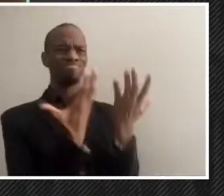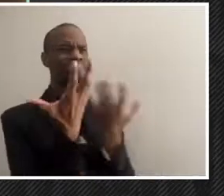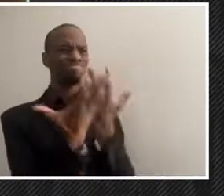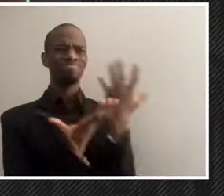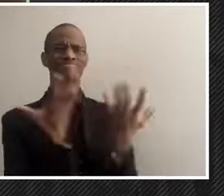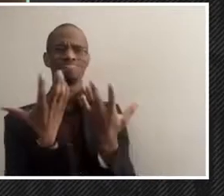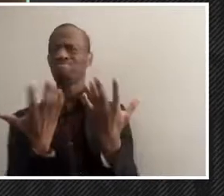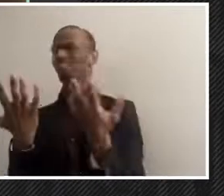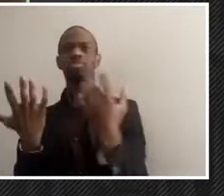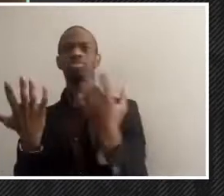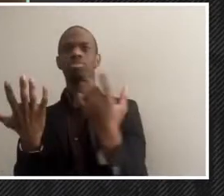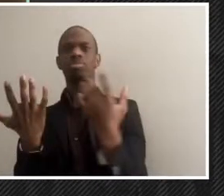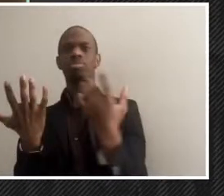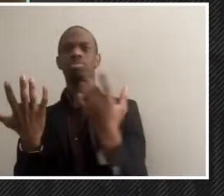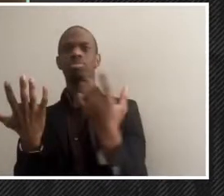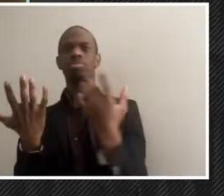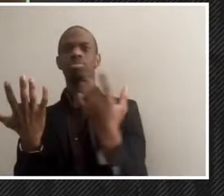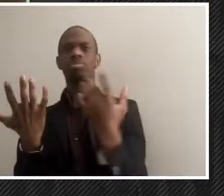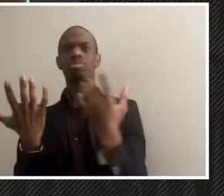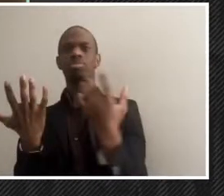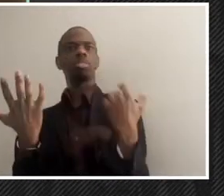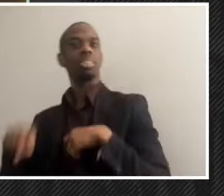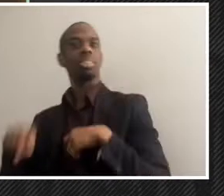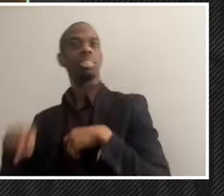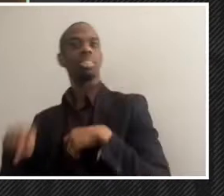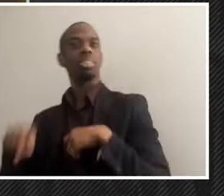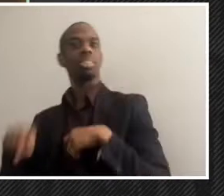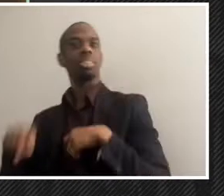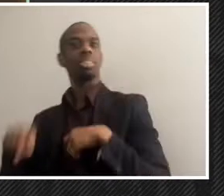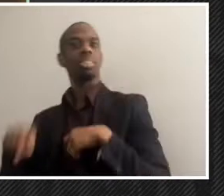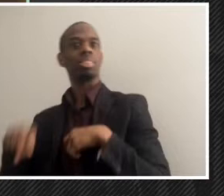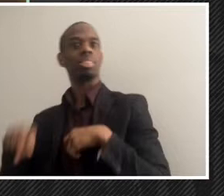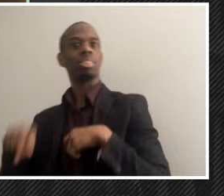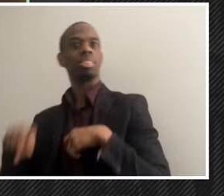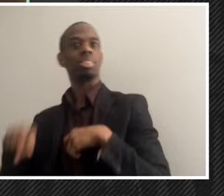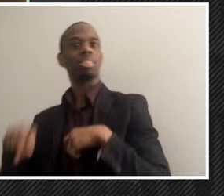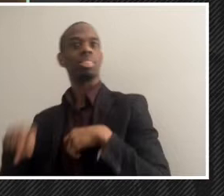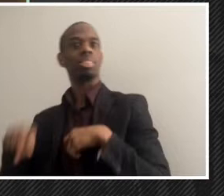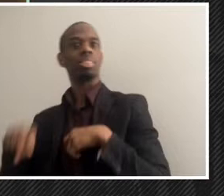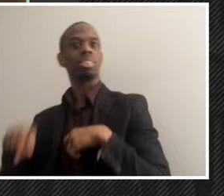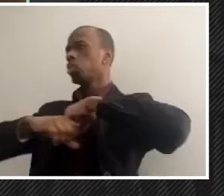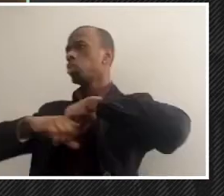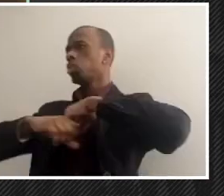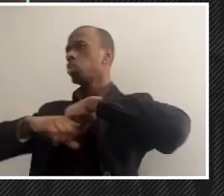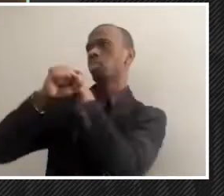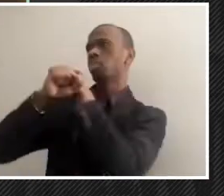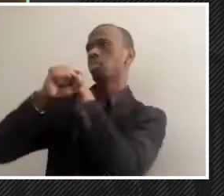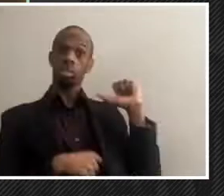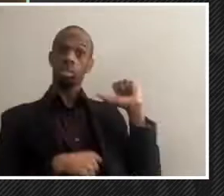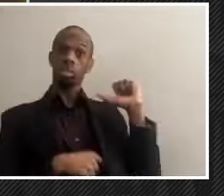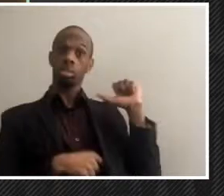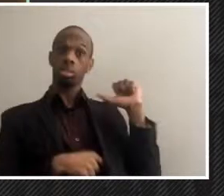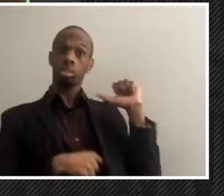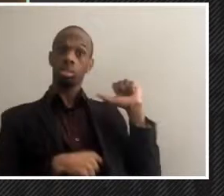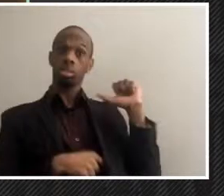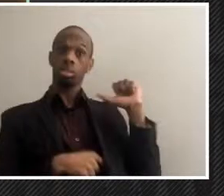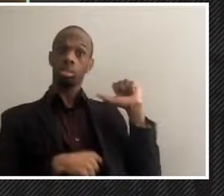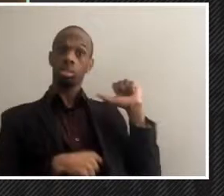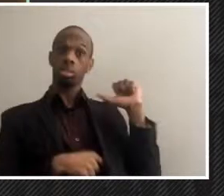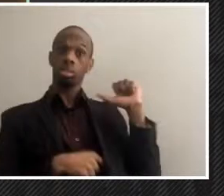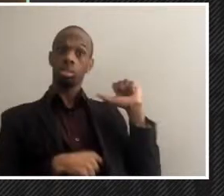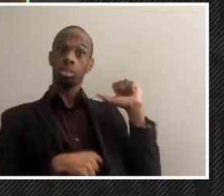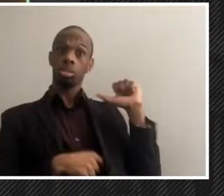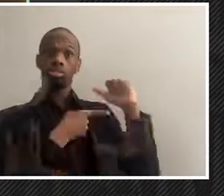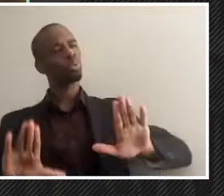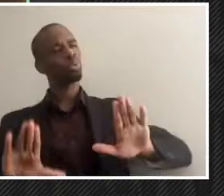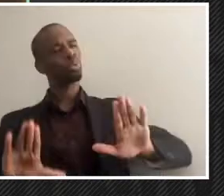electing in the office. Georgia gave us a great example when they turned Texas not blue, but they turned it black. Leaders